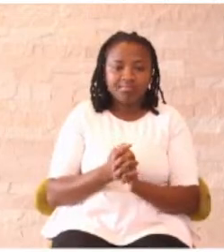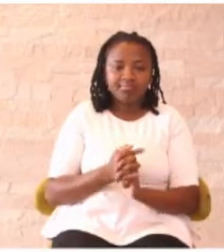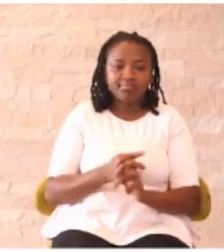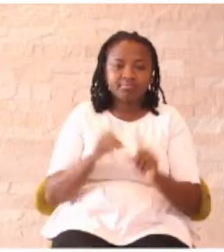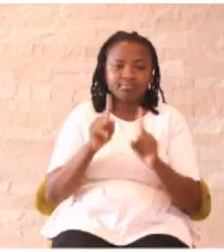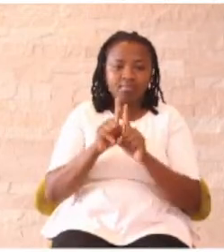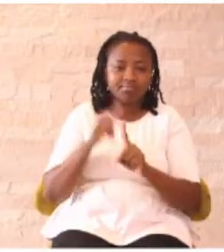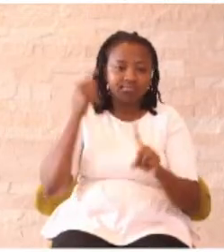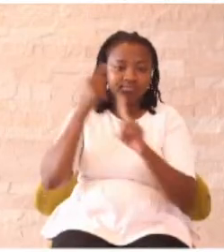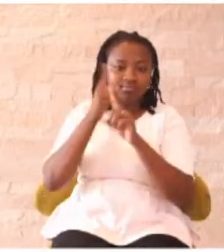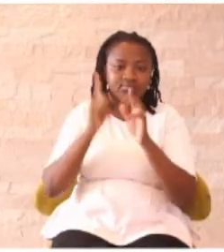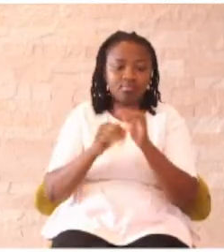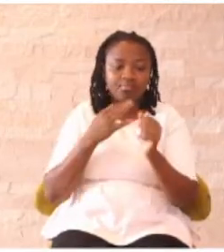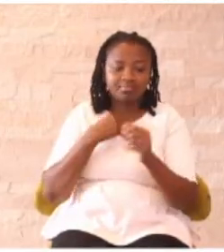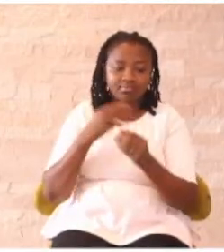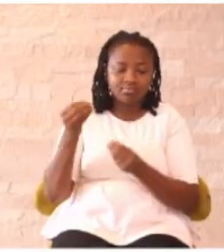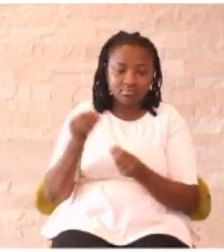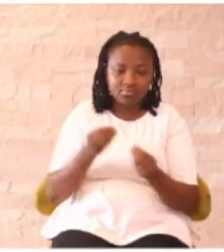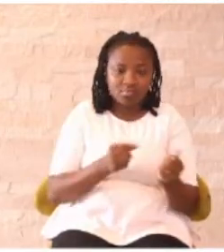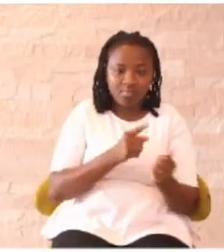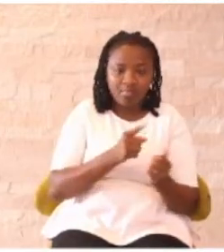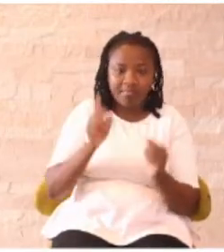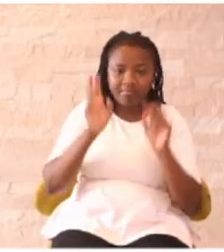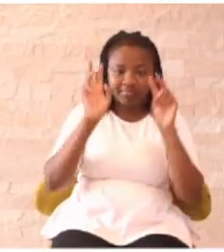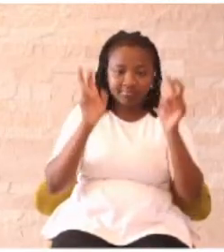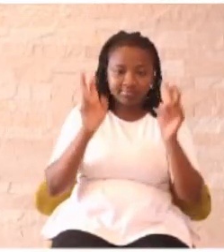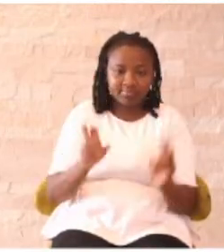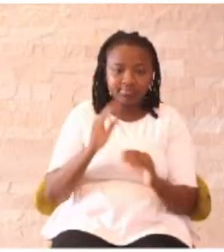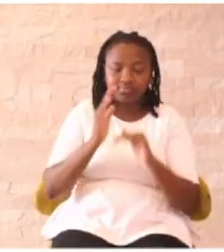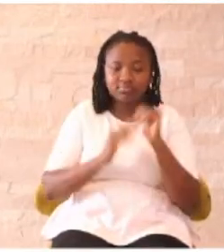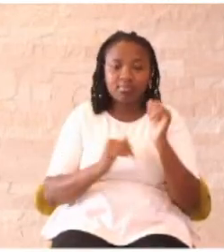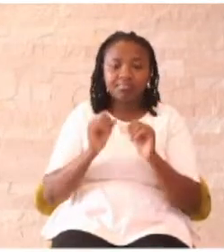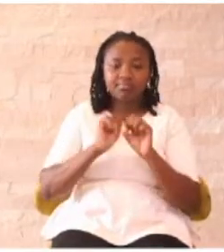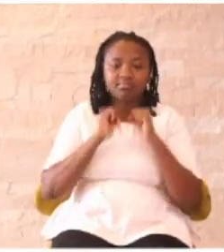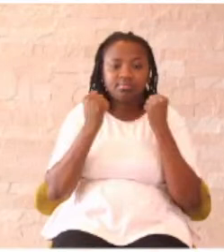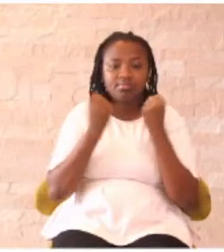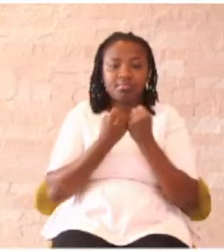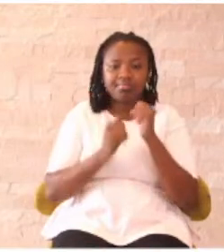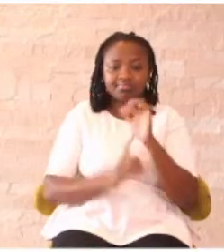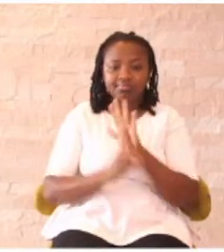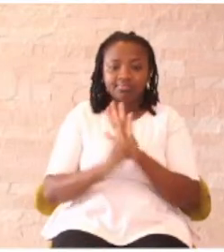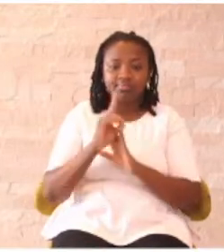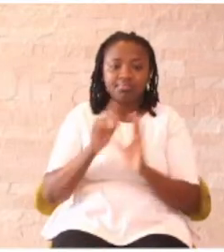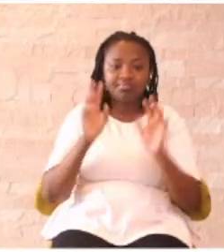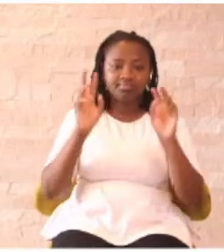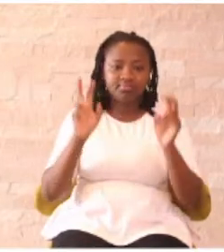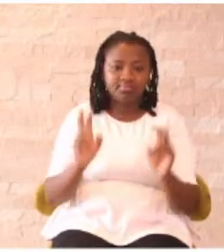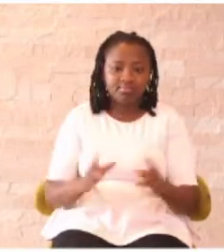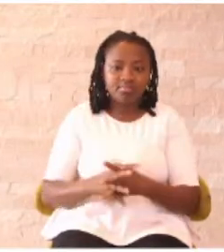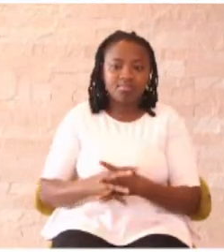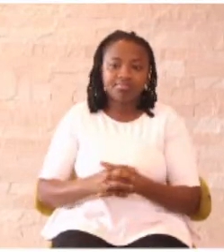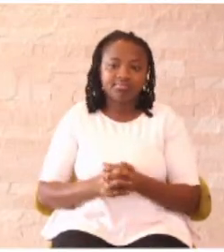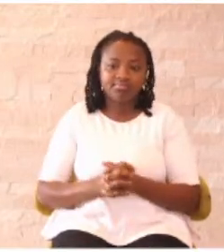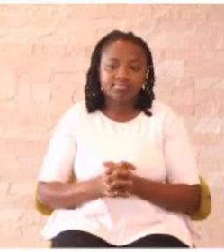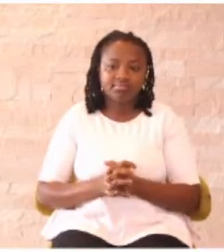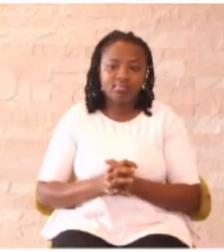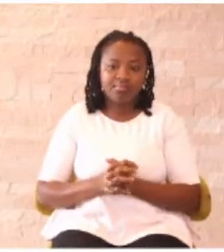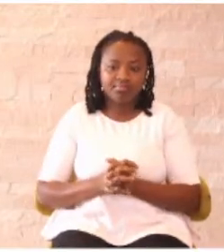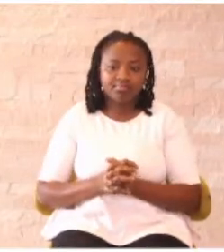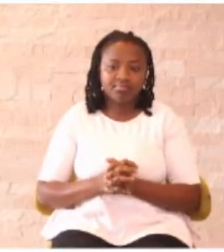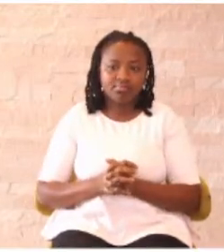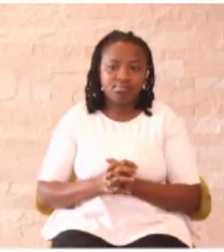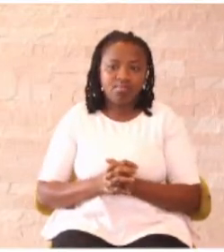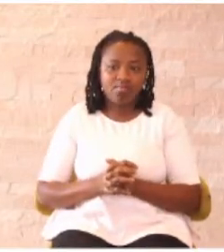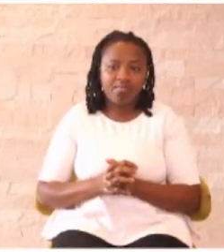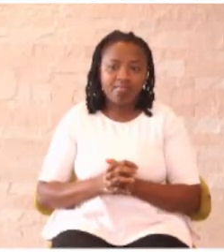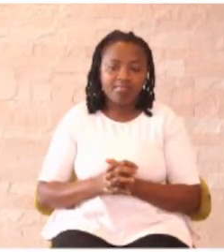those issues than social development issues like inclusion. Lesson learned,